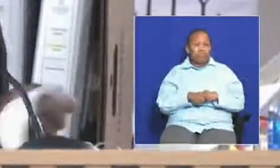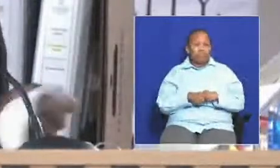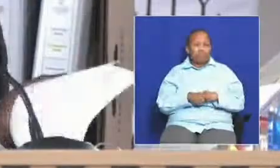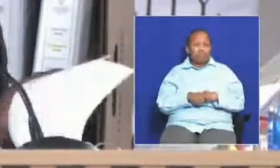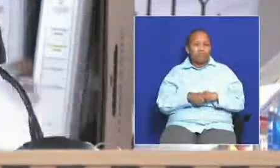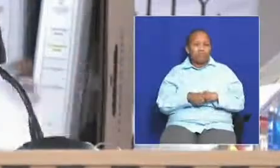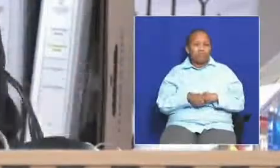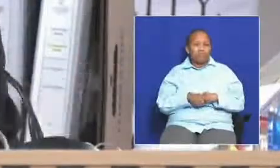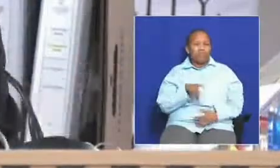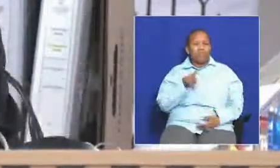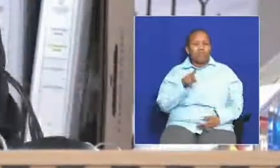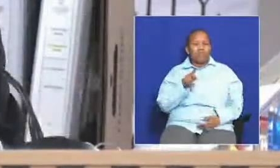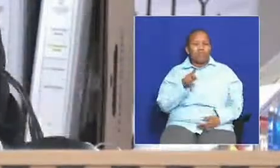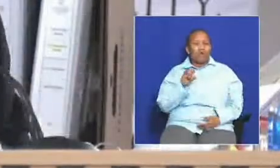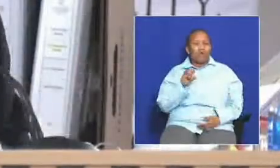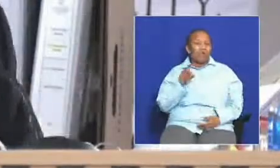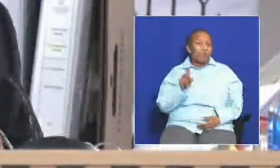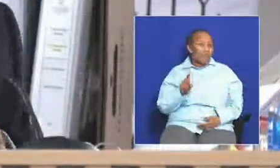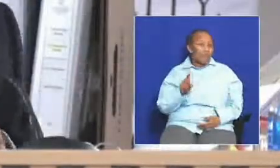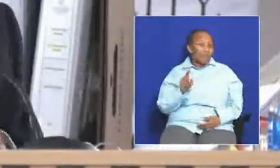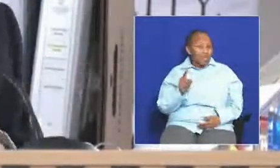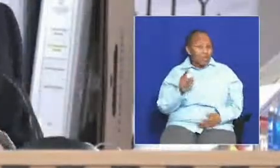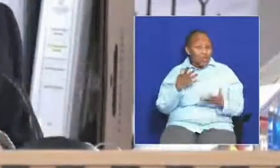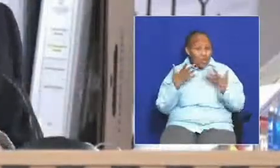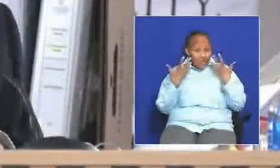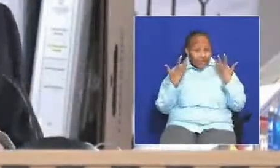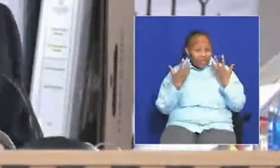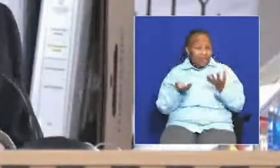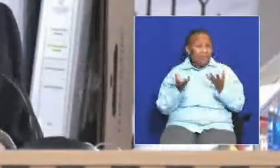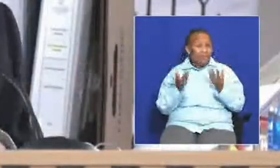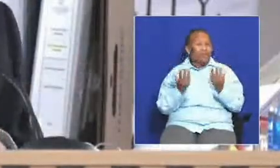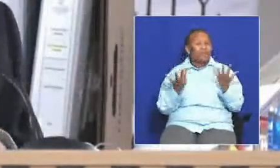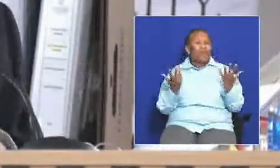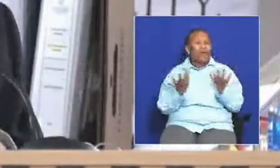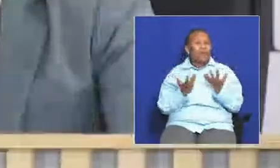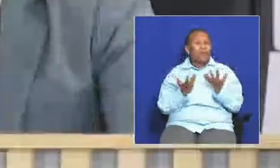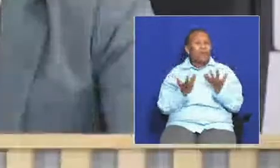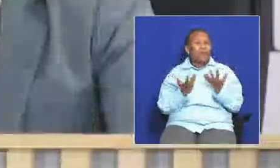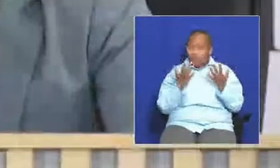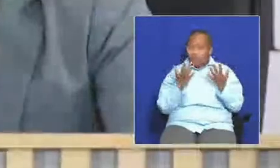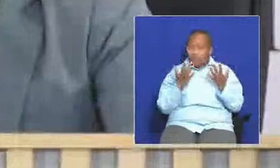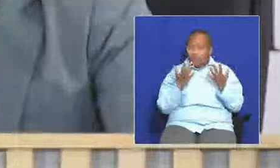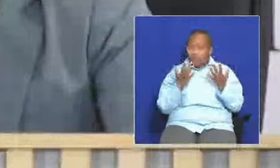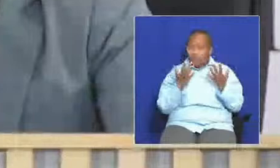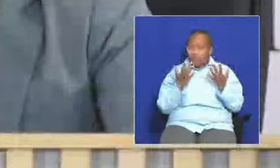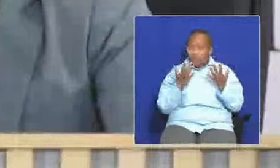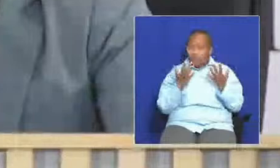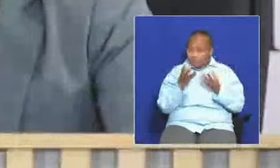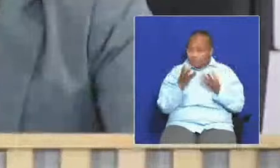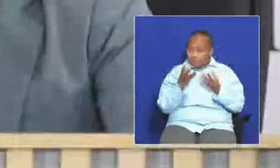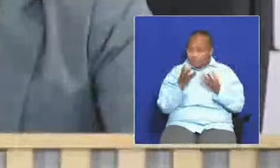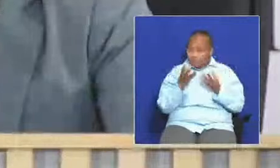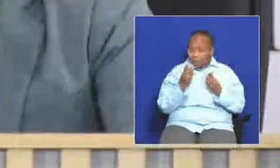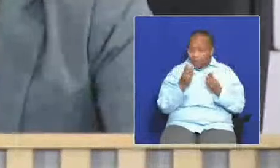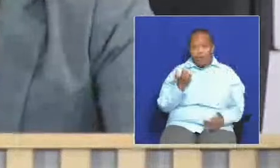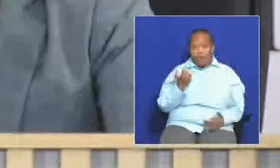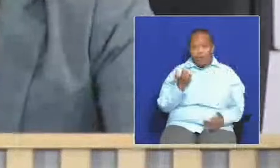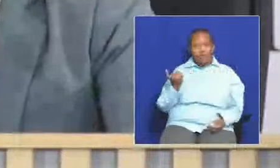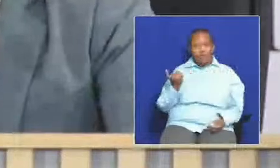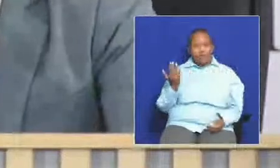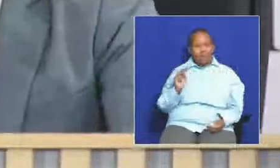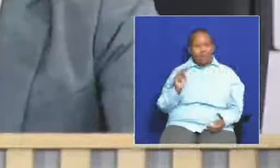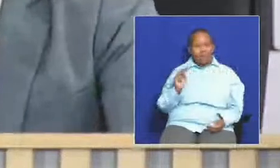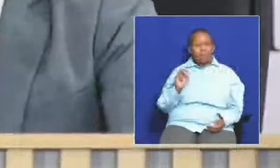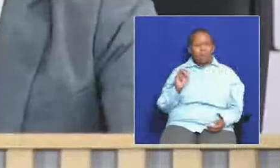fees to provide to Mr. Msibi? Where did I obtain them?